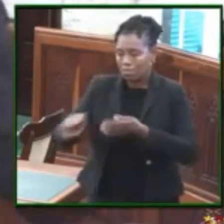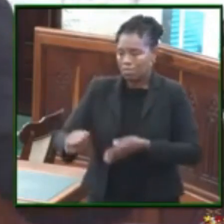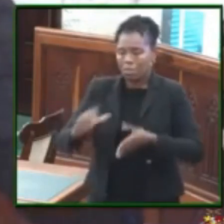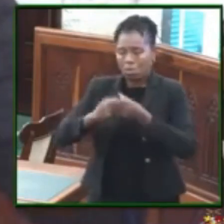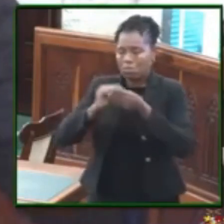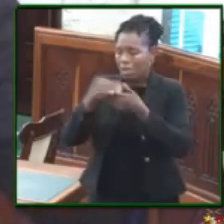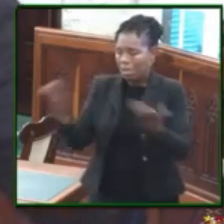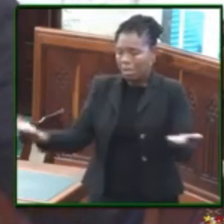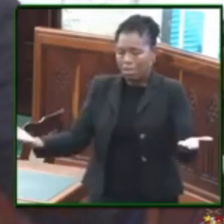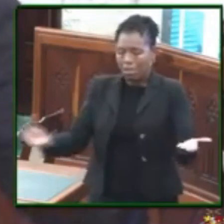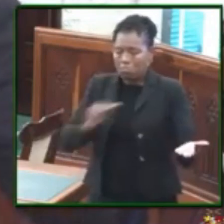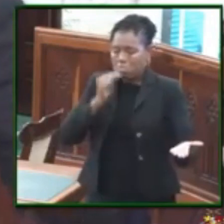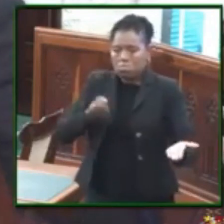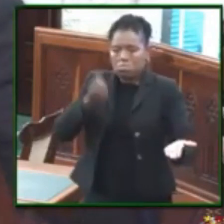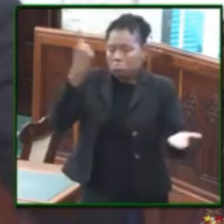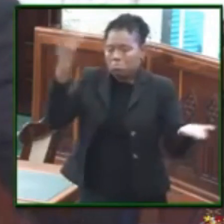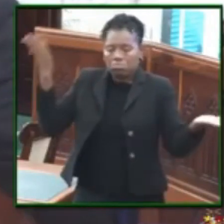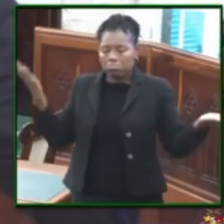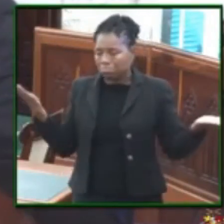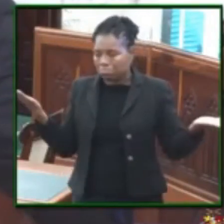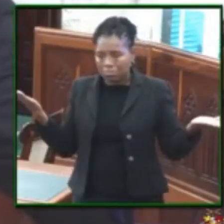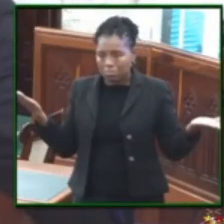not understand it.